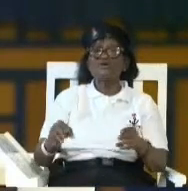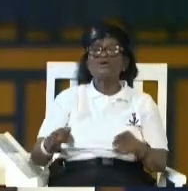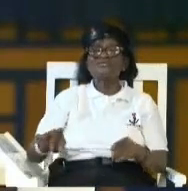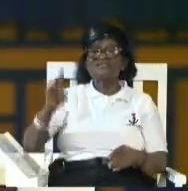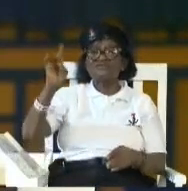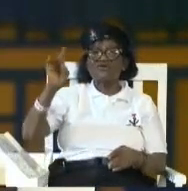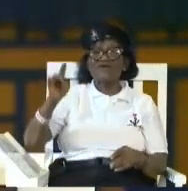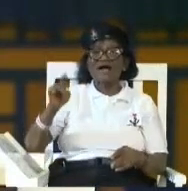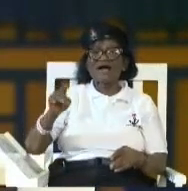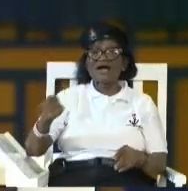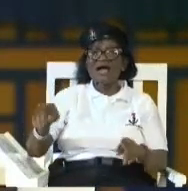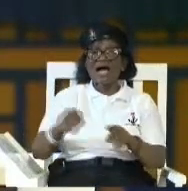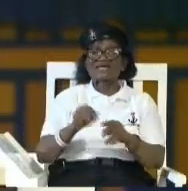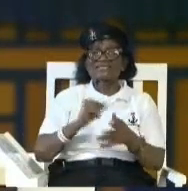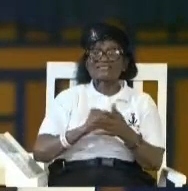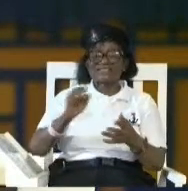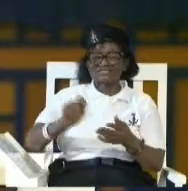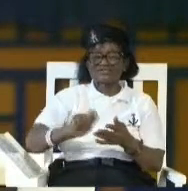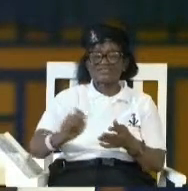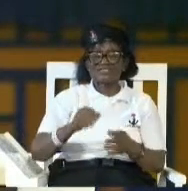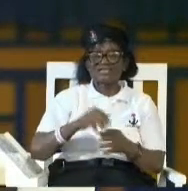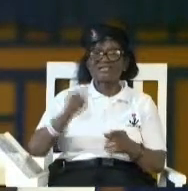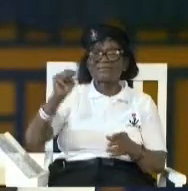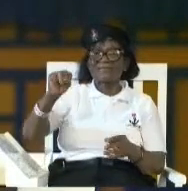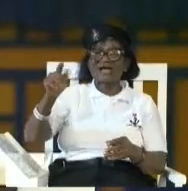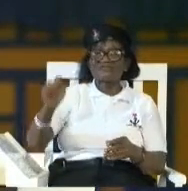as it's written in Matthew chapter 7,